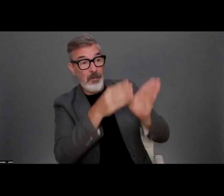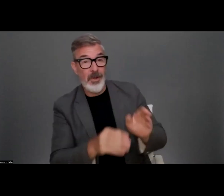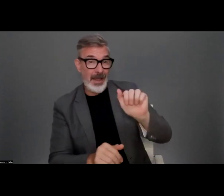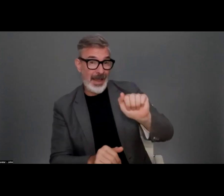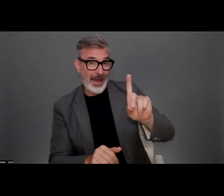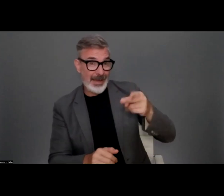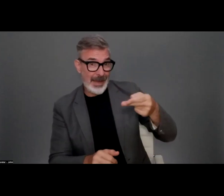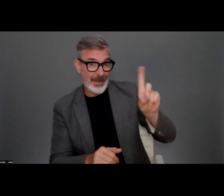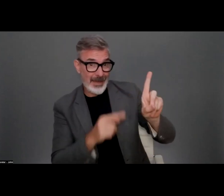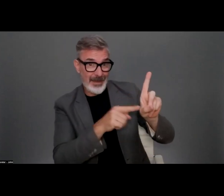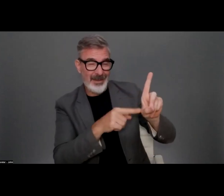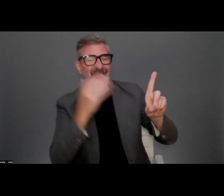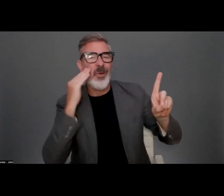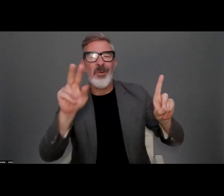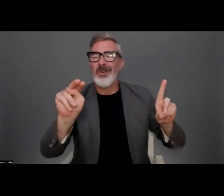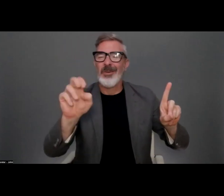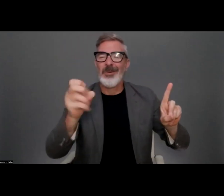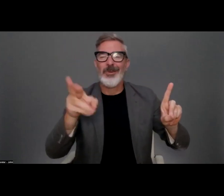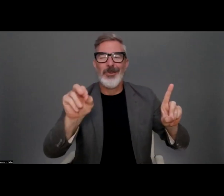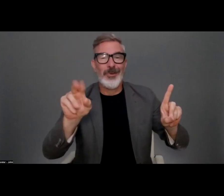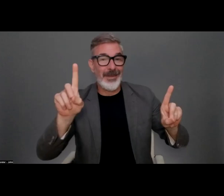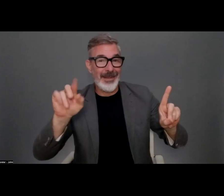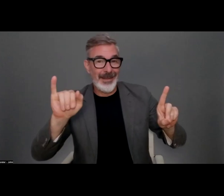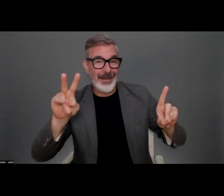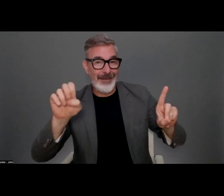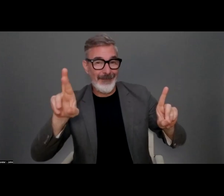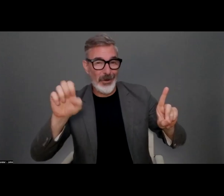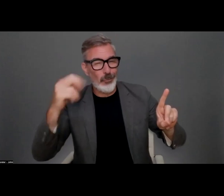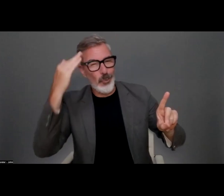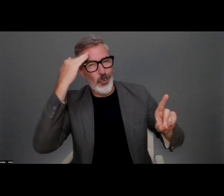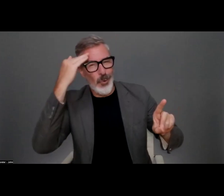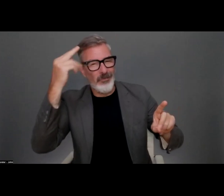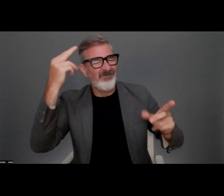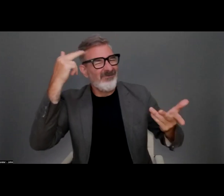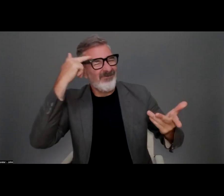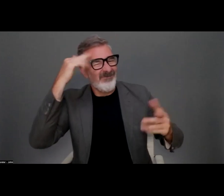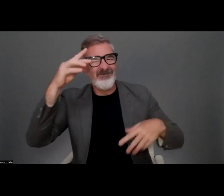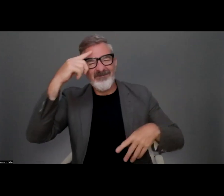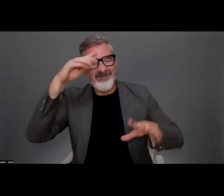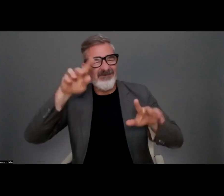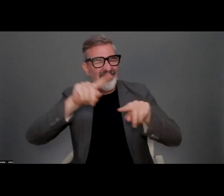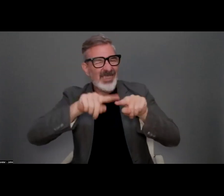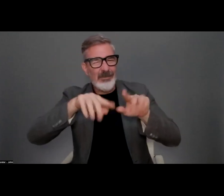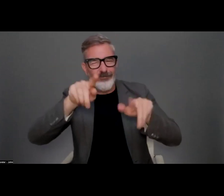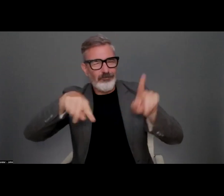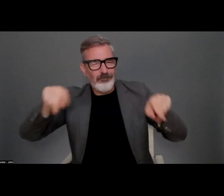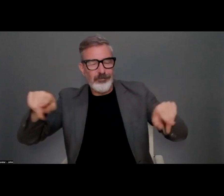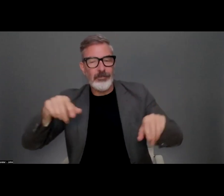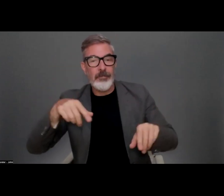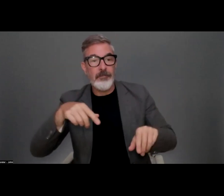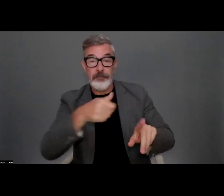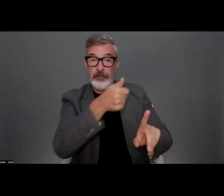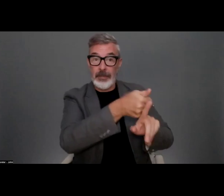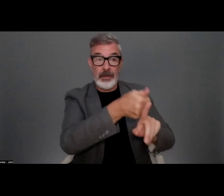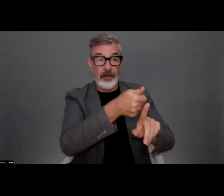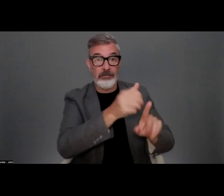person with somebody who's also in a very high position in an organization that I have a